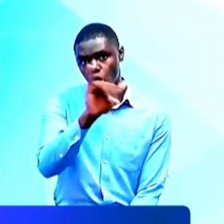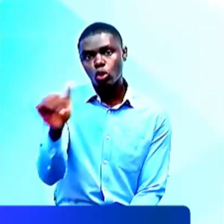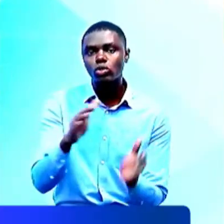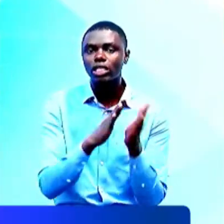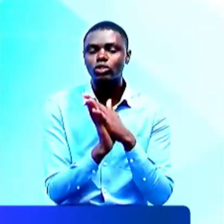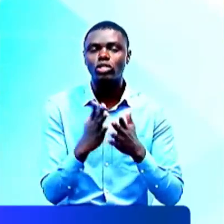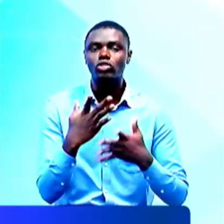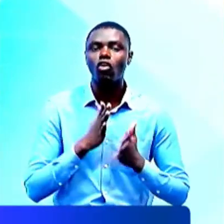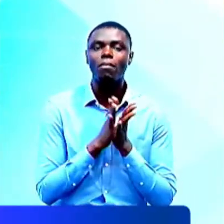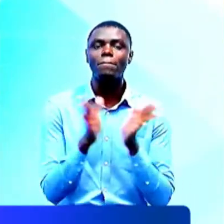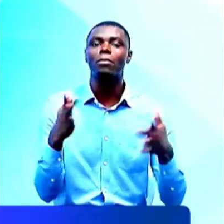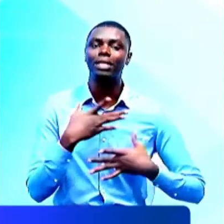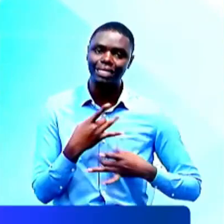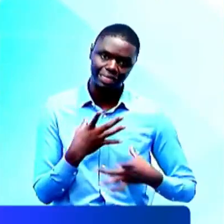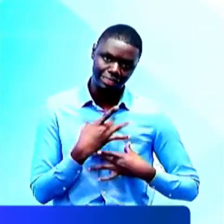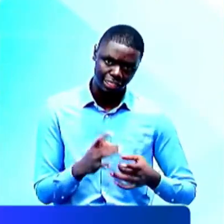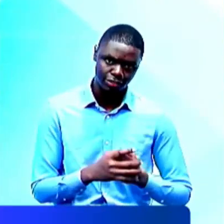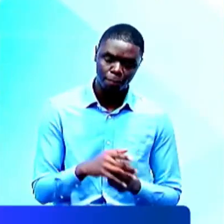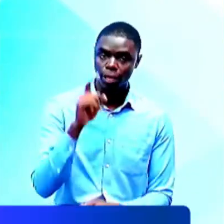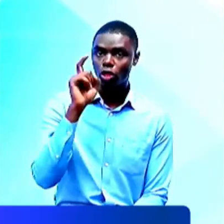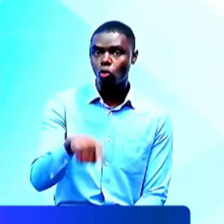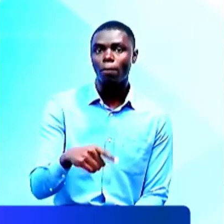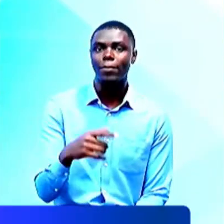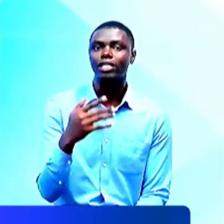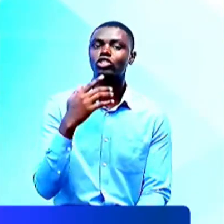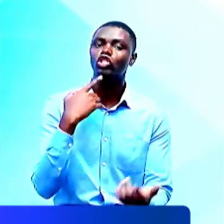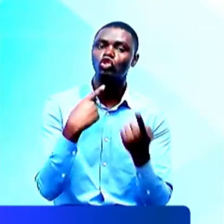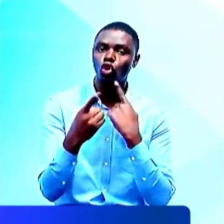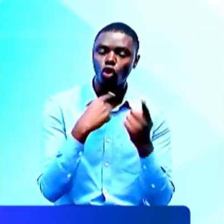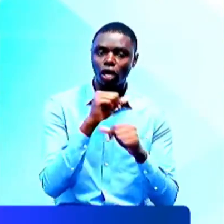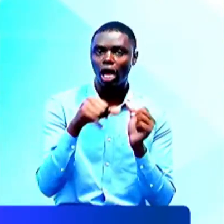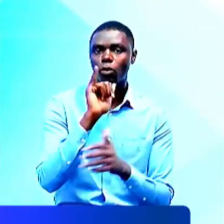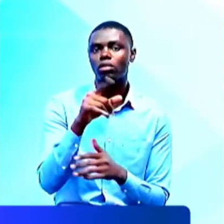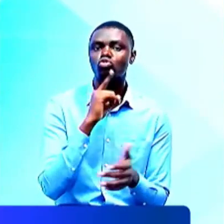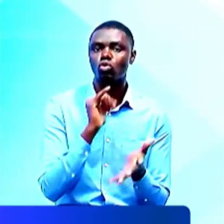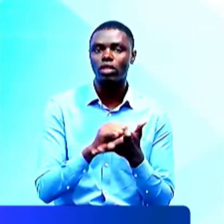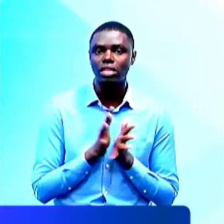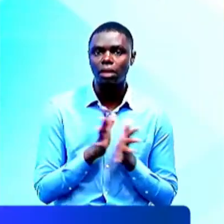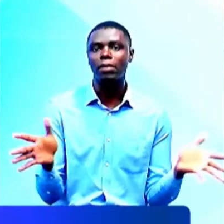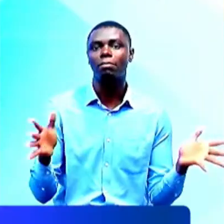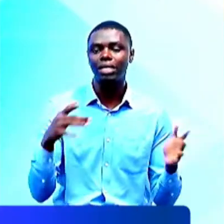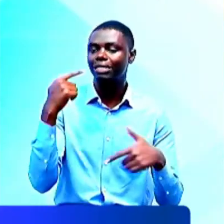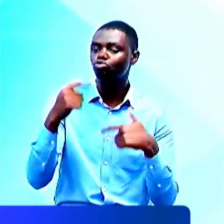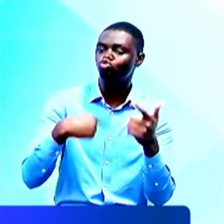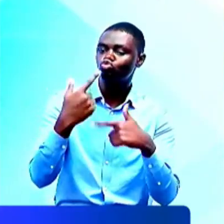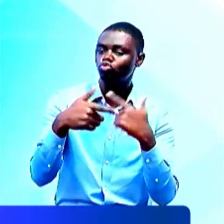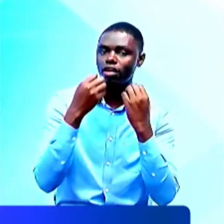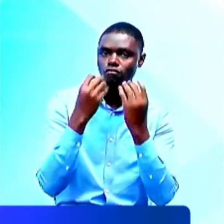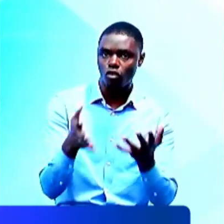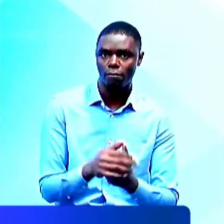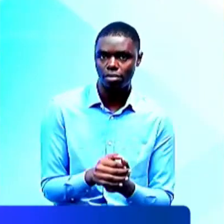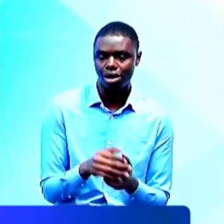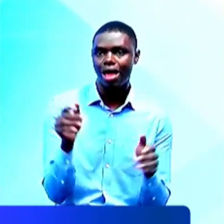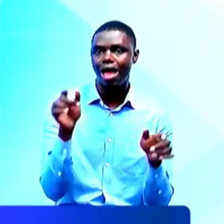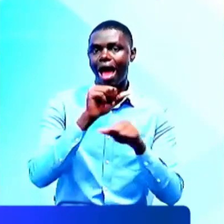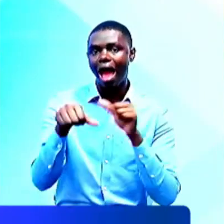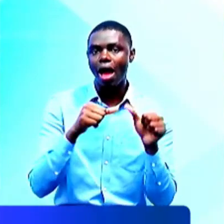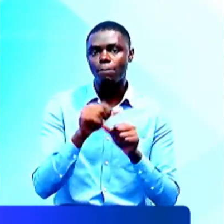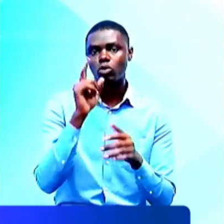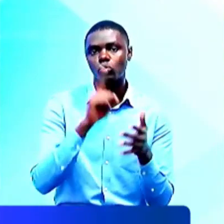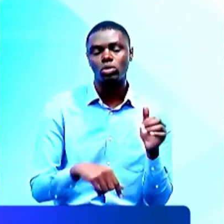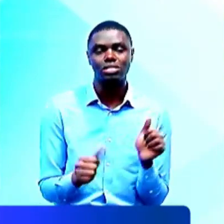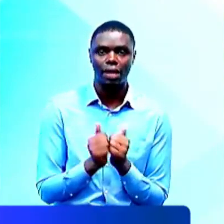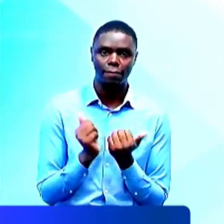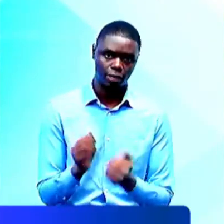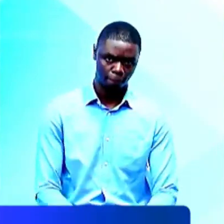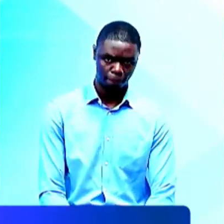of public interest. So you must talk about them so that the public is constantly informed about what is happening on these